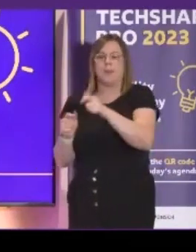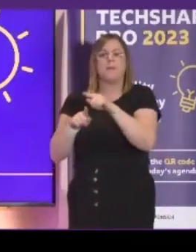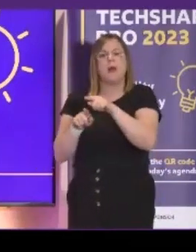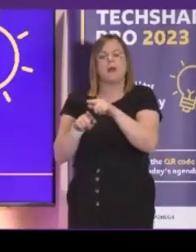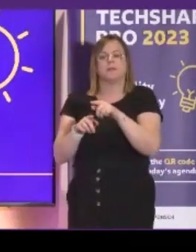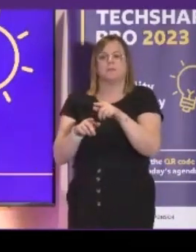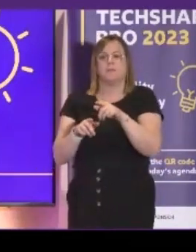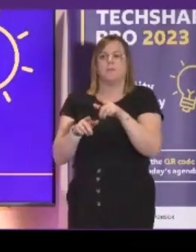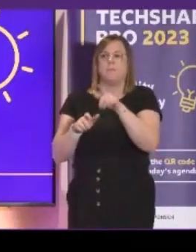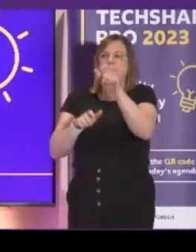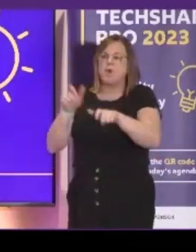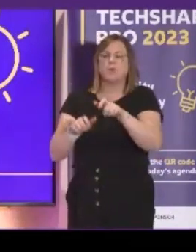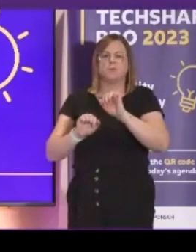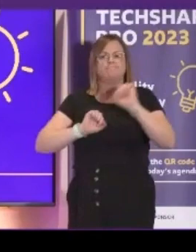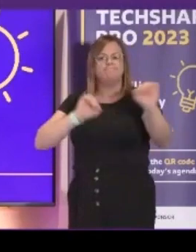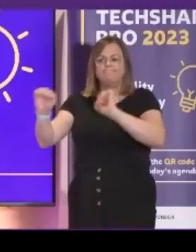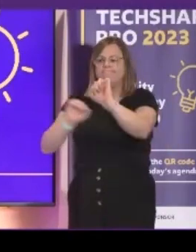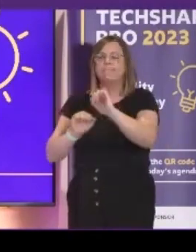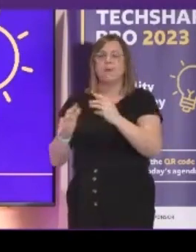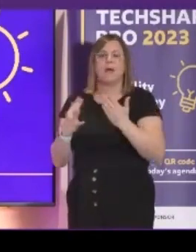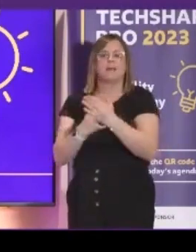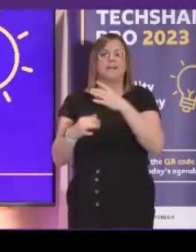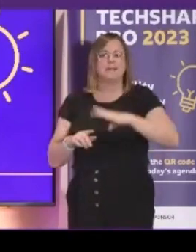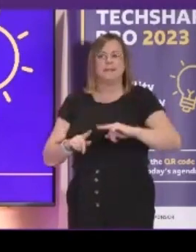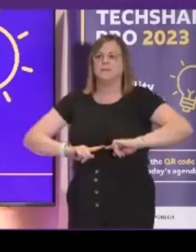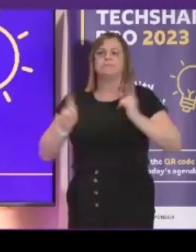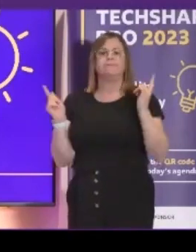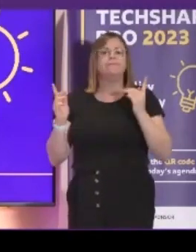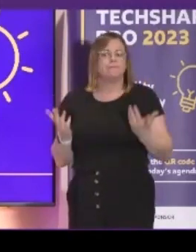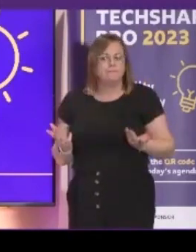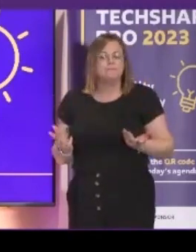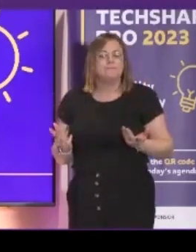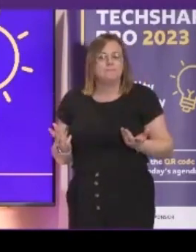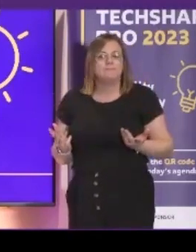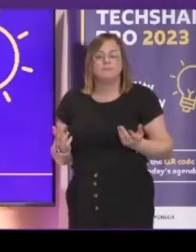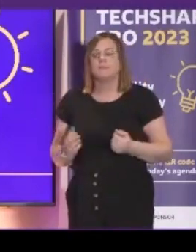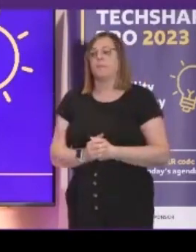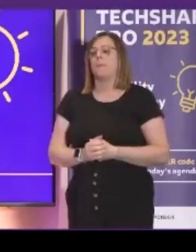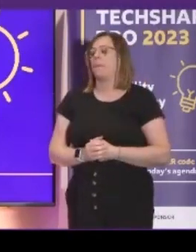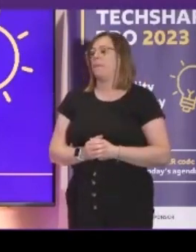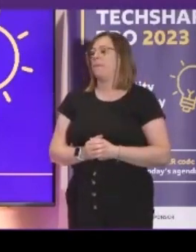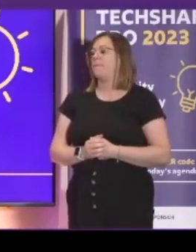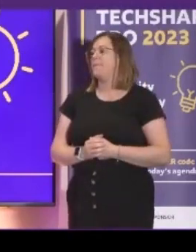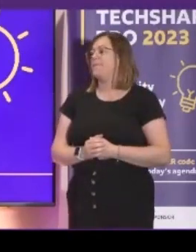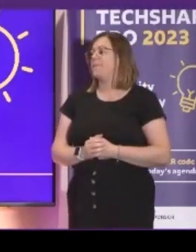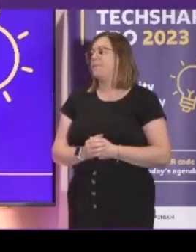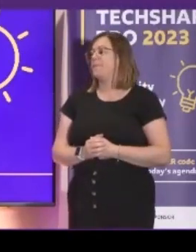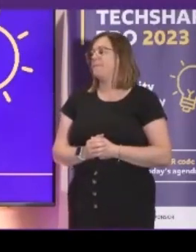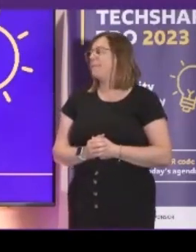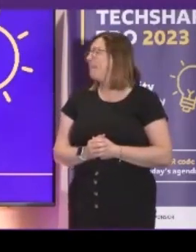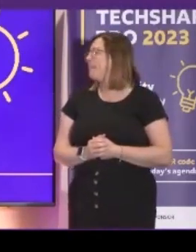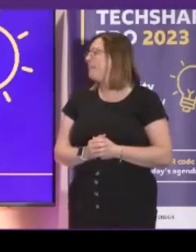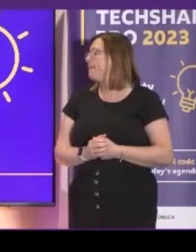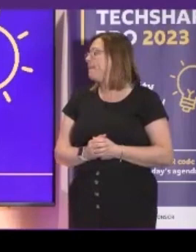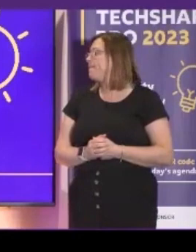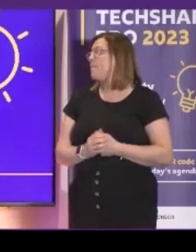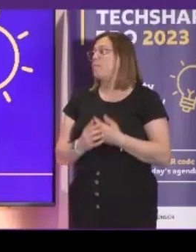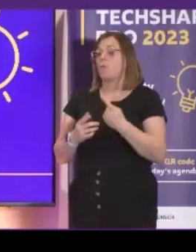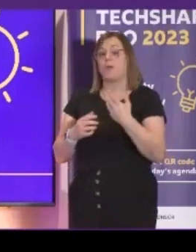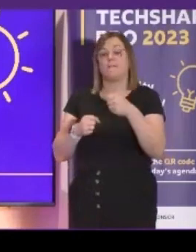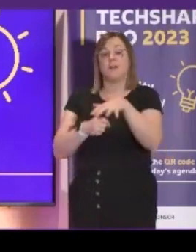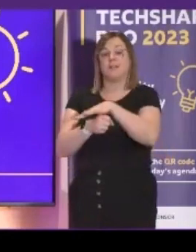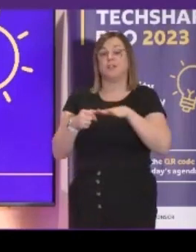are individual. And one which actually come up earlier today in another talk, but you've got